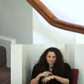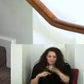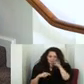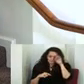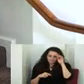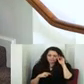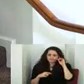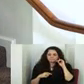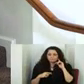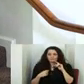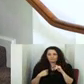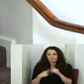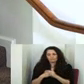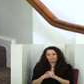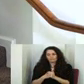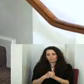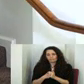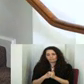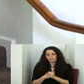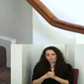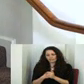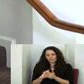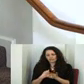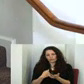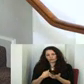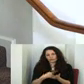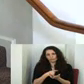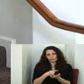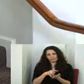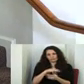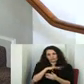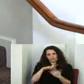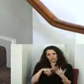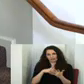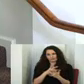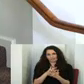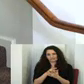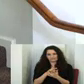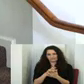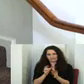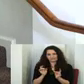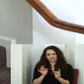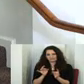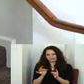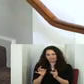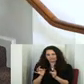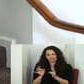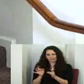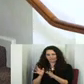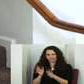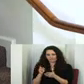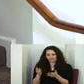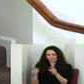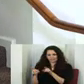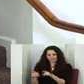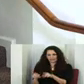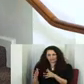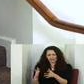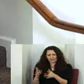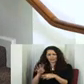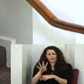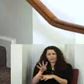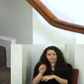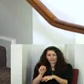Even the best of us that are on the most keenest of diets would be hungry after 40 days and 40